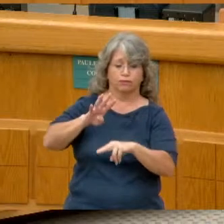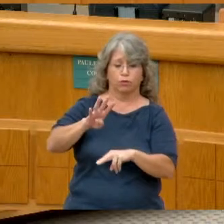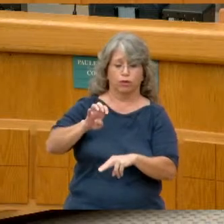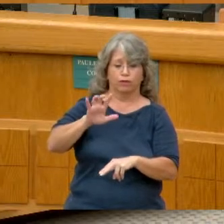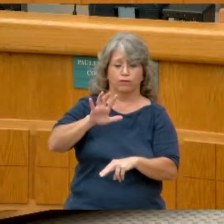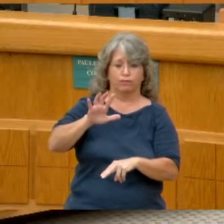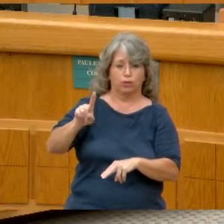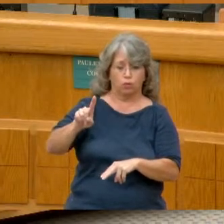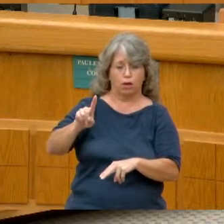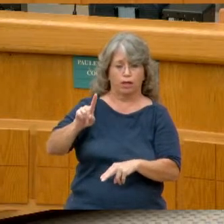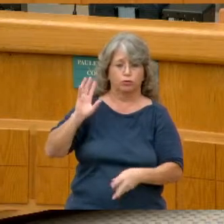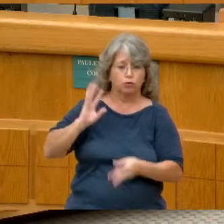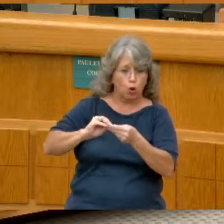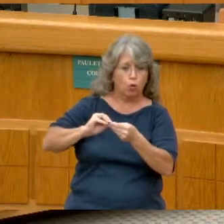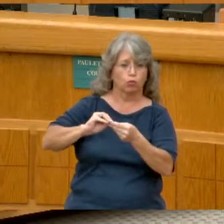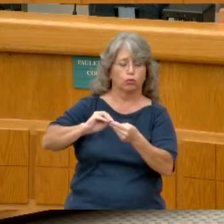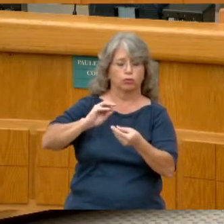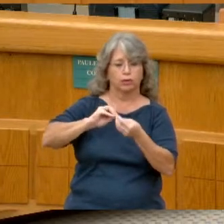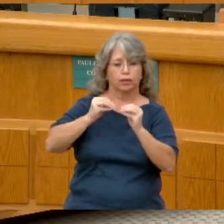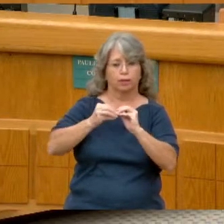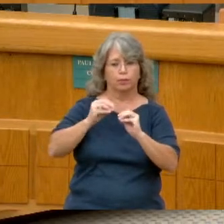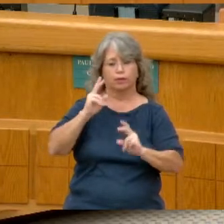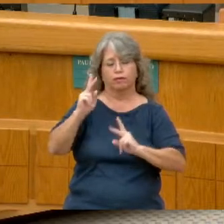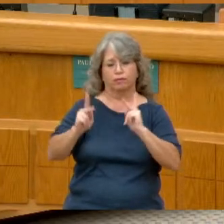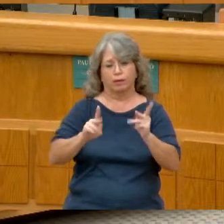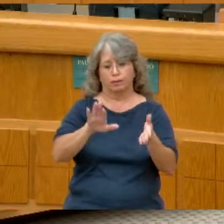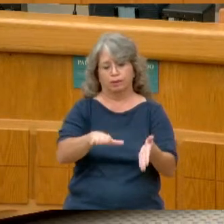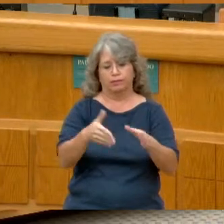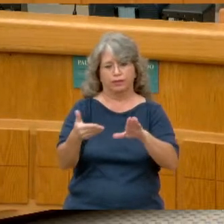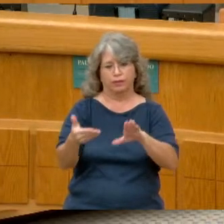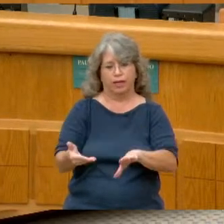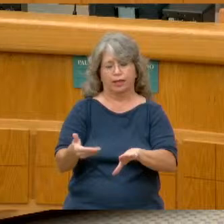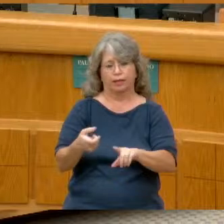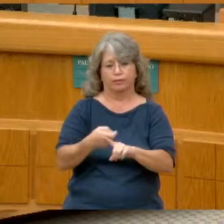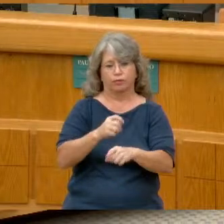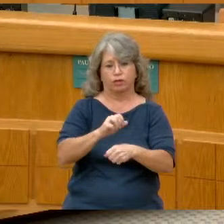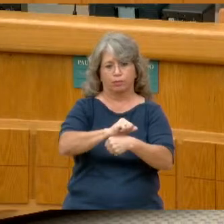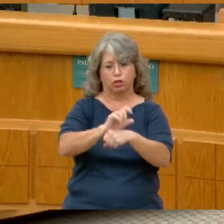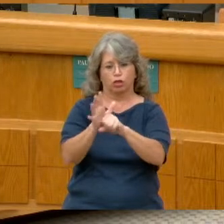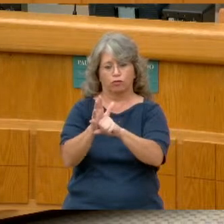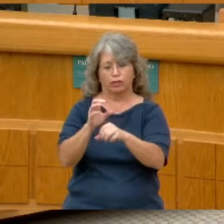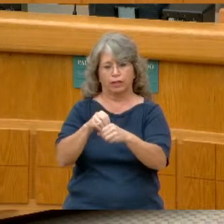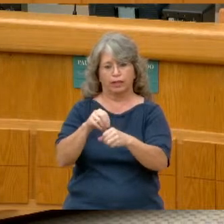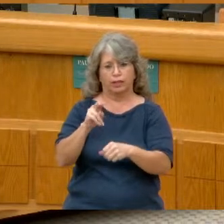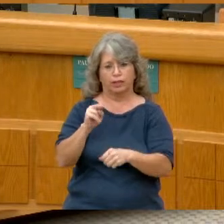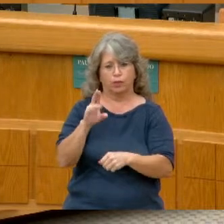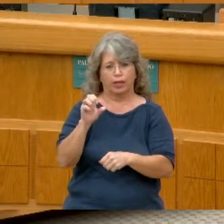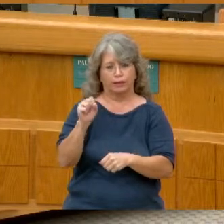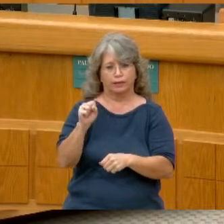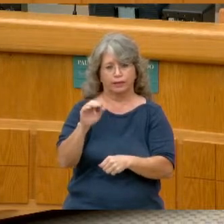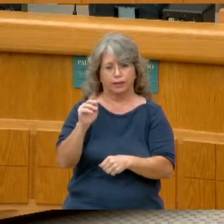cases of people that have died from COVID-19 in Nueces County. Next slide.